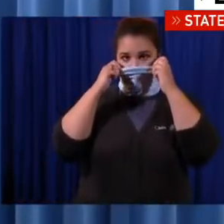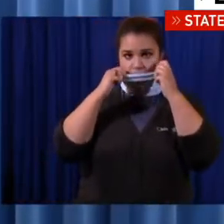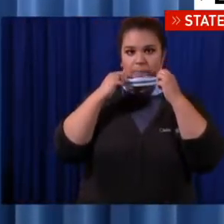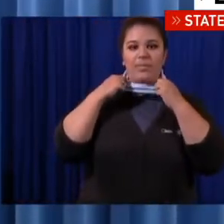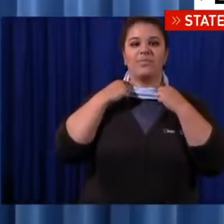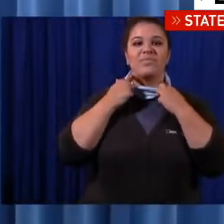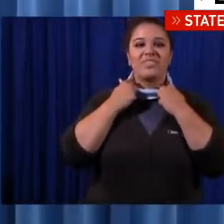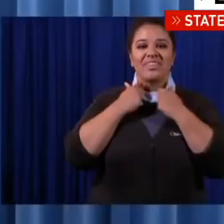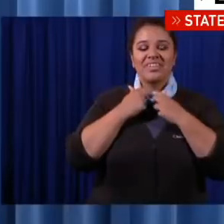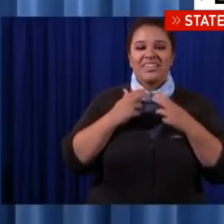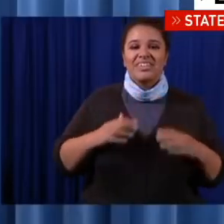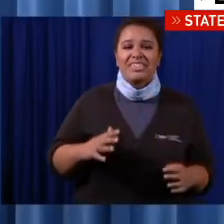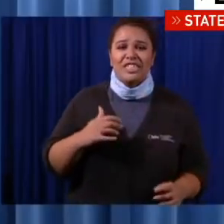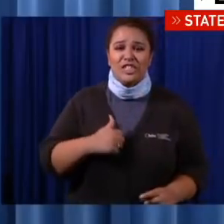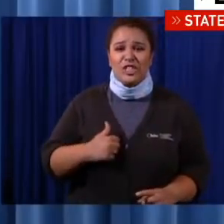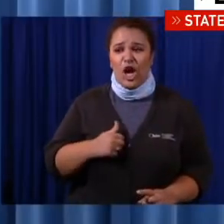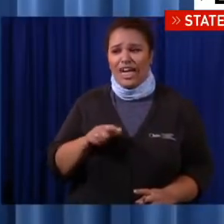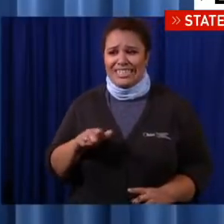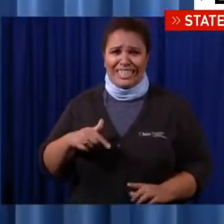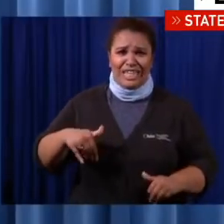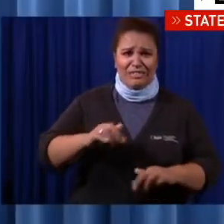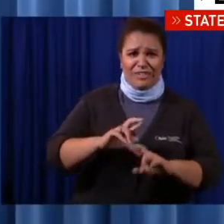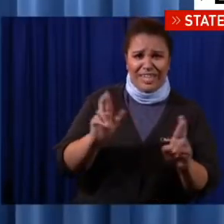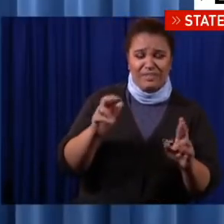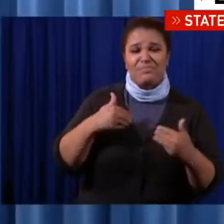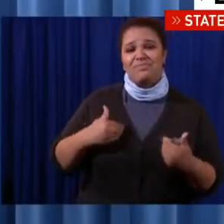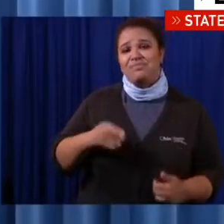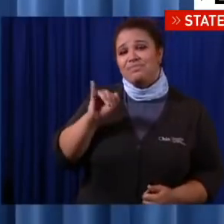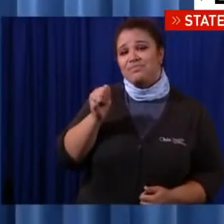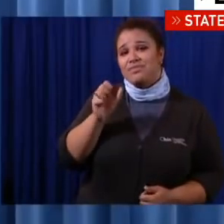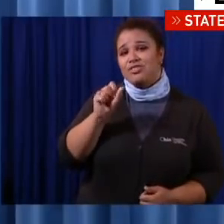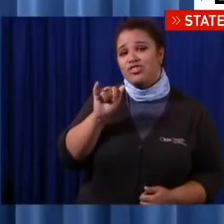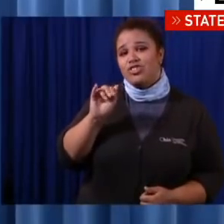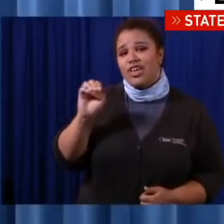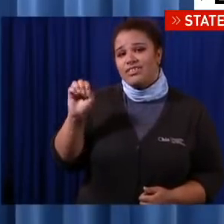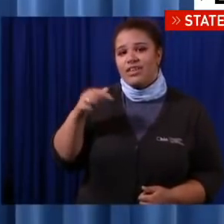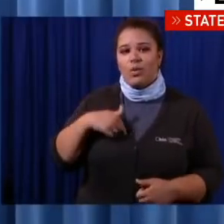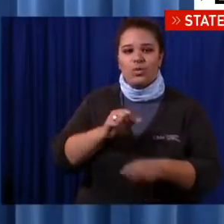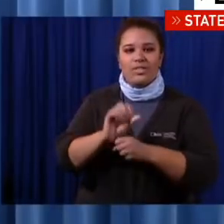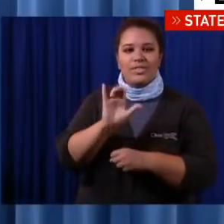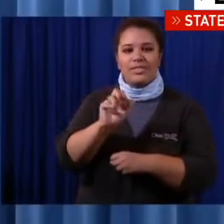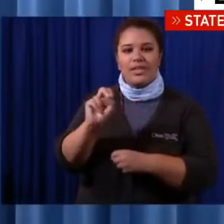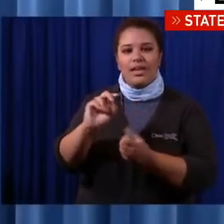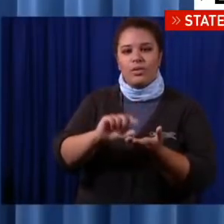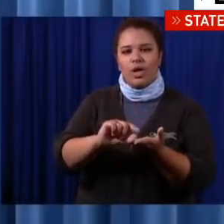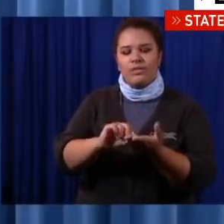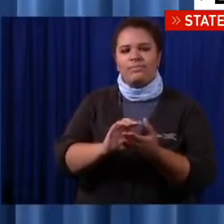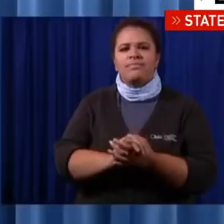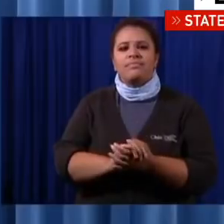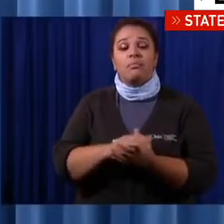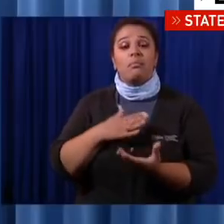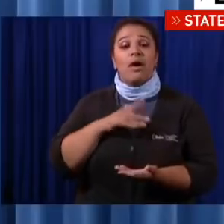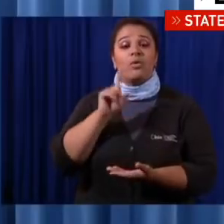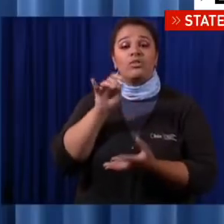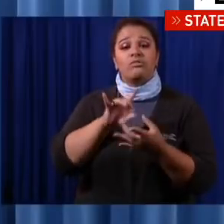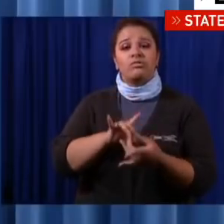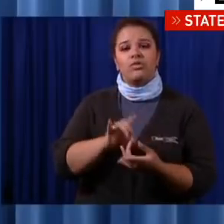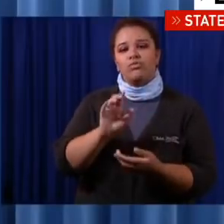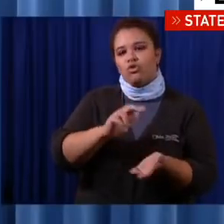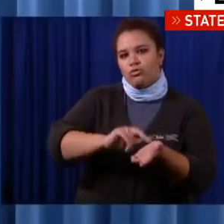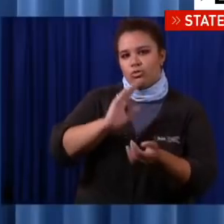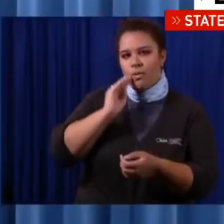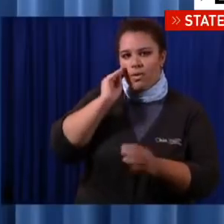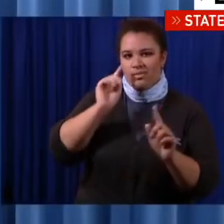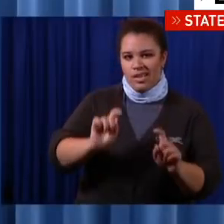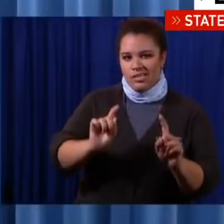Sorry, I was in the back of the room. This is Jessie Bulmer with the Cincinnati Enquirer. My question is about nursing home testing. Obviously, this